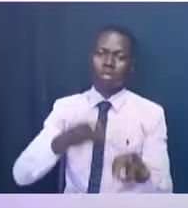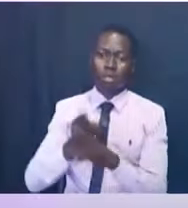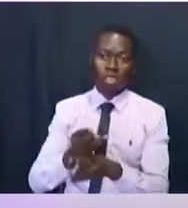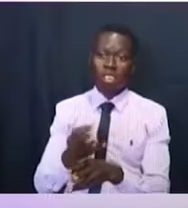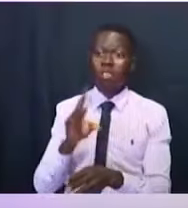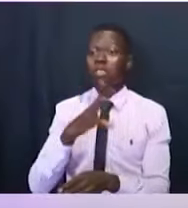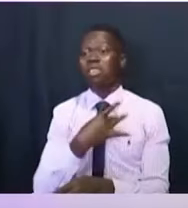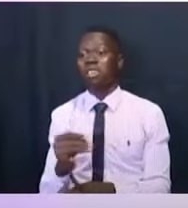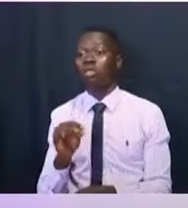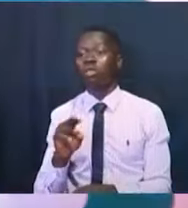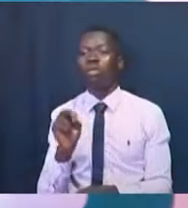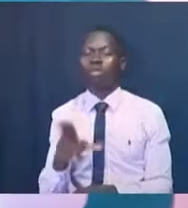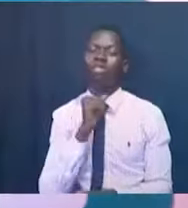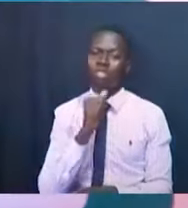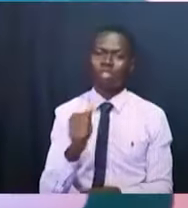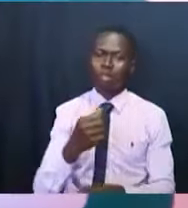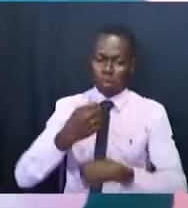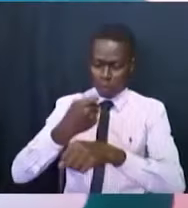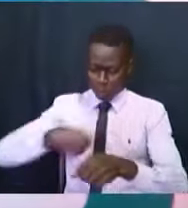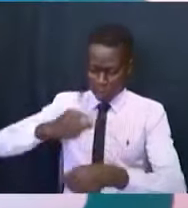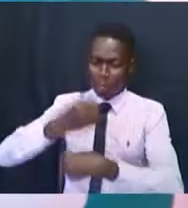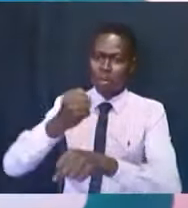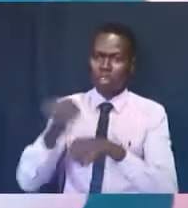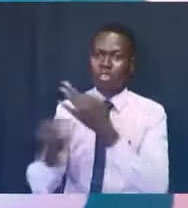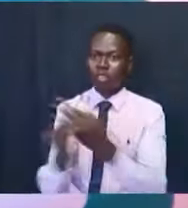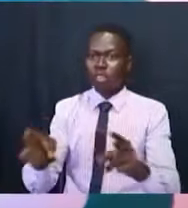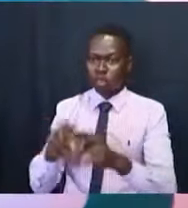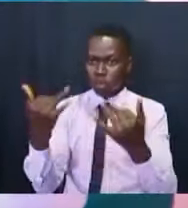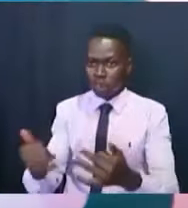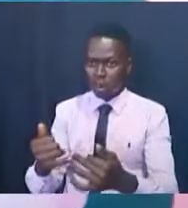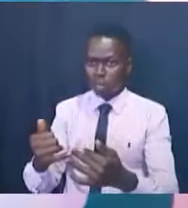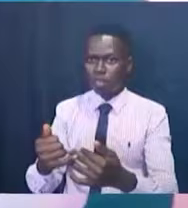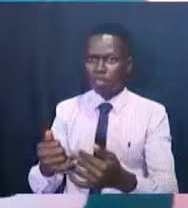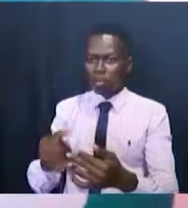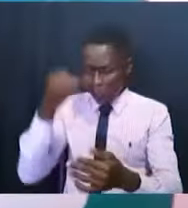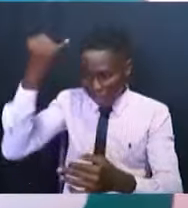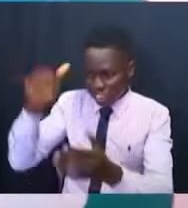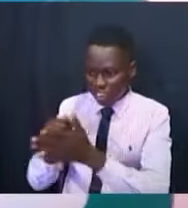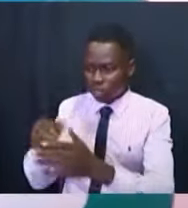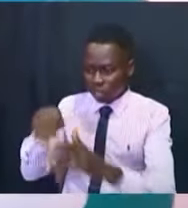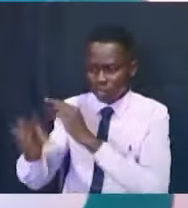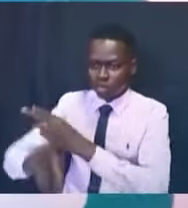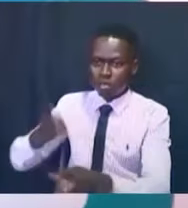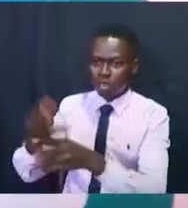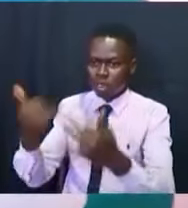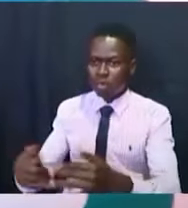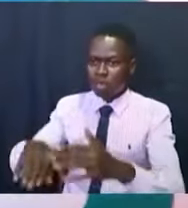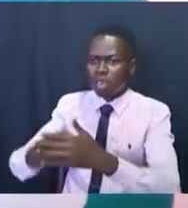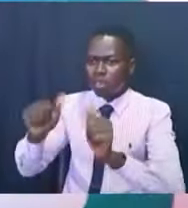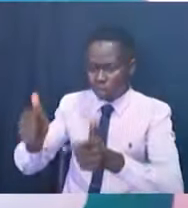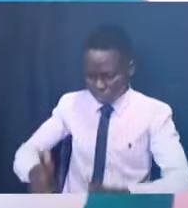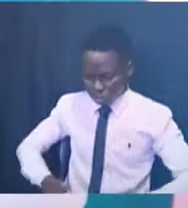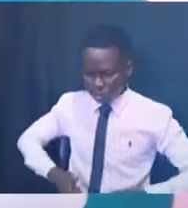you. So I'm imagining that you are in the world now, trying to be an agent of transformation. How do you live